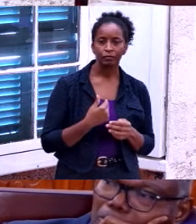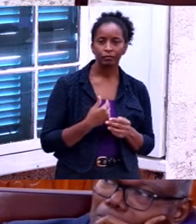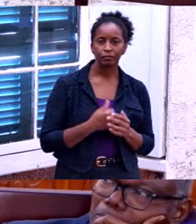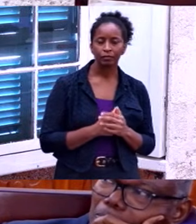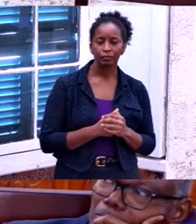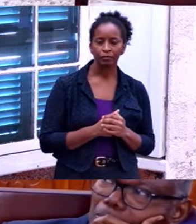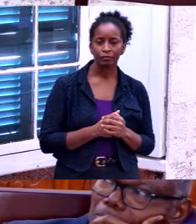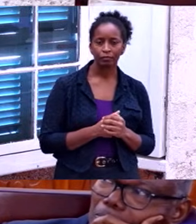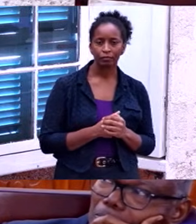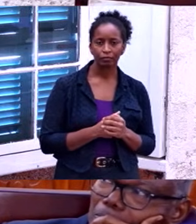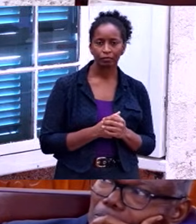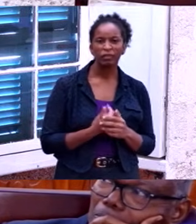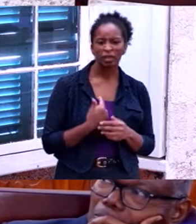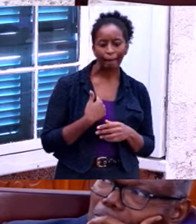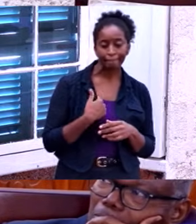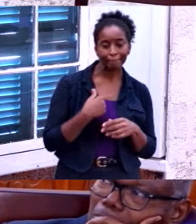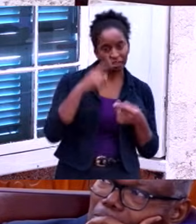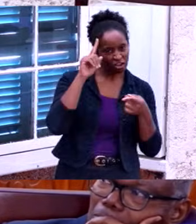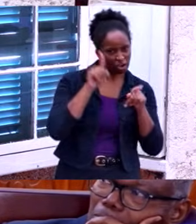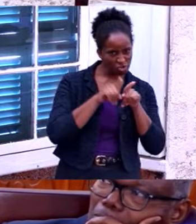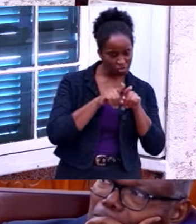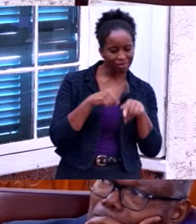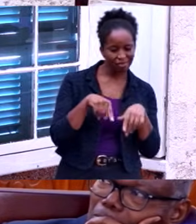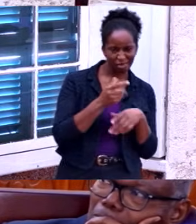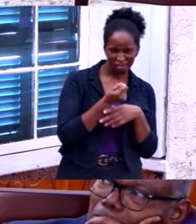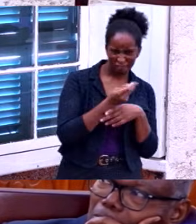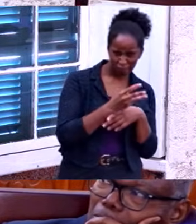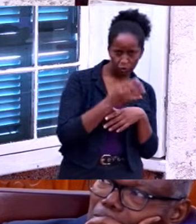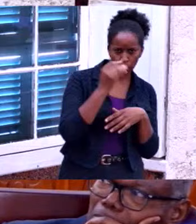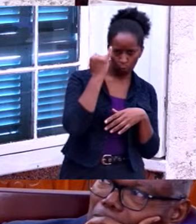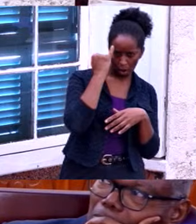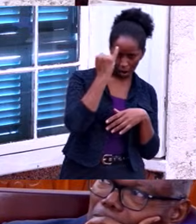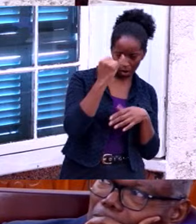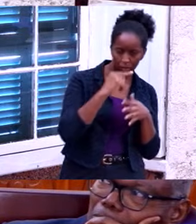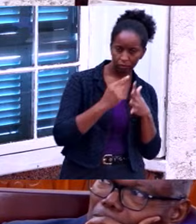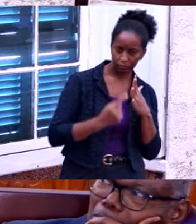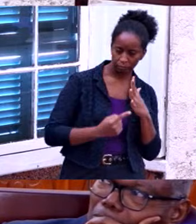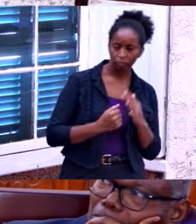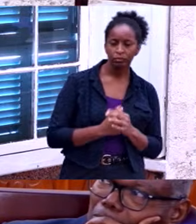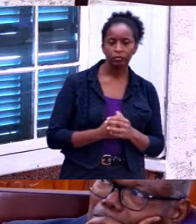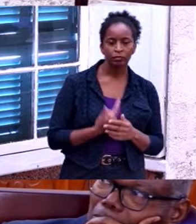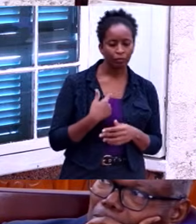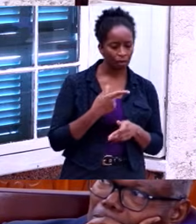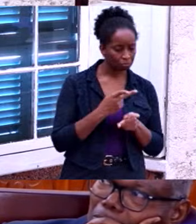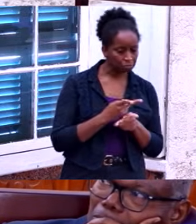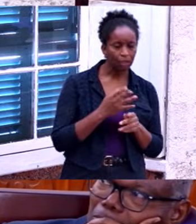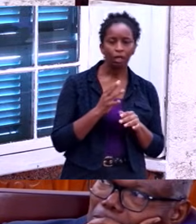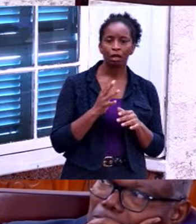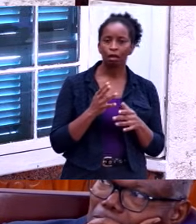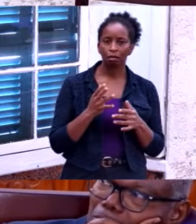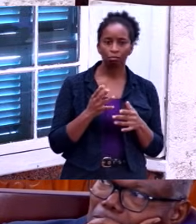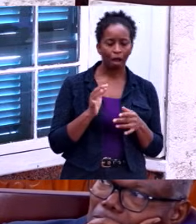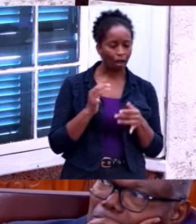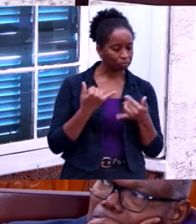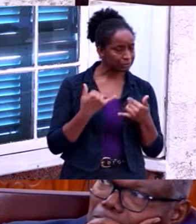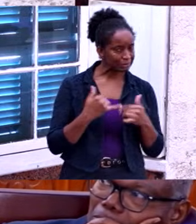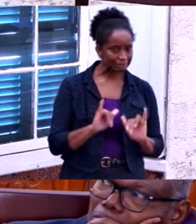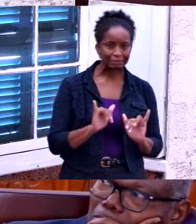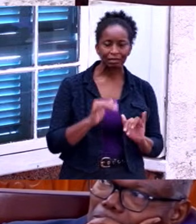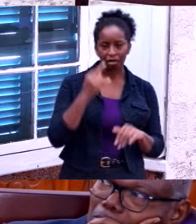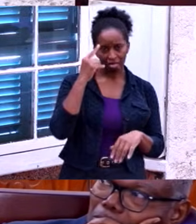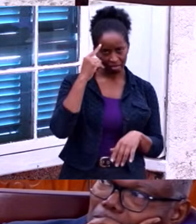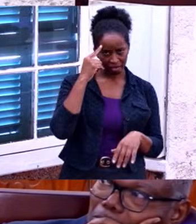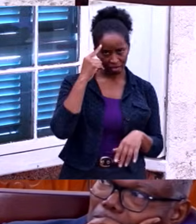can see more of them here. I am particularly keen, and I think it is important for us to look at some of the